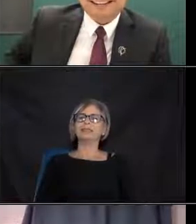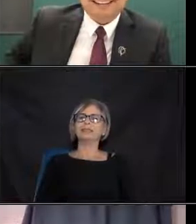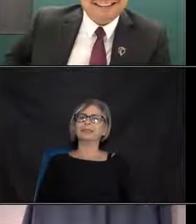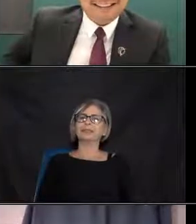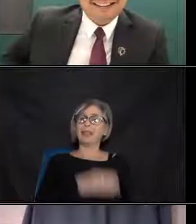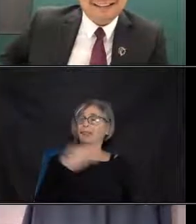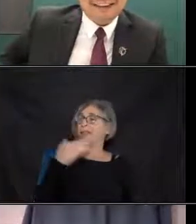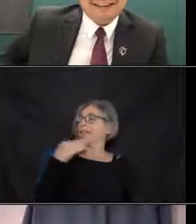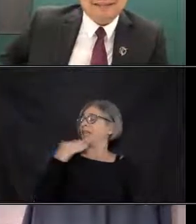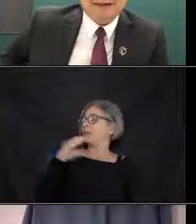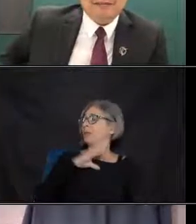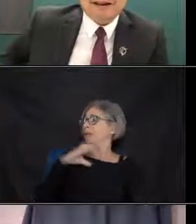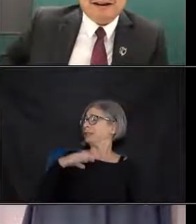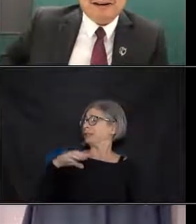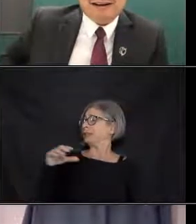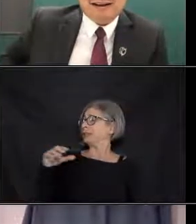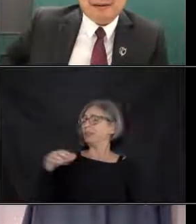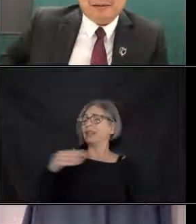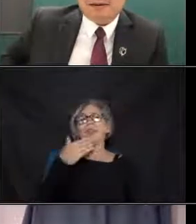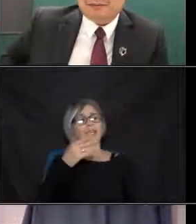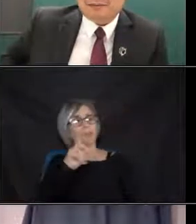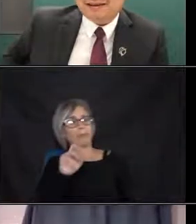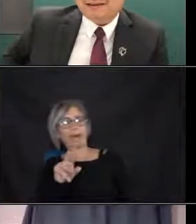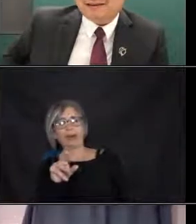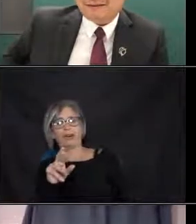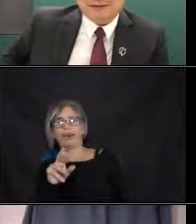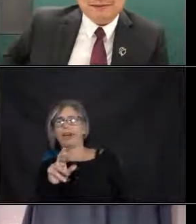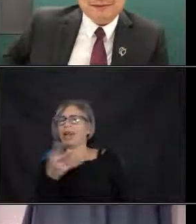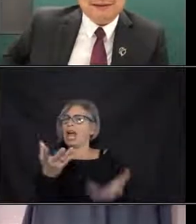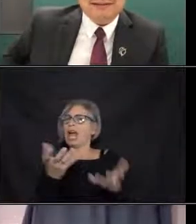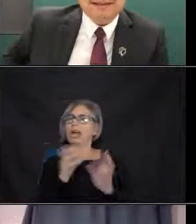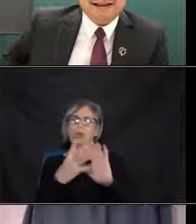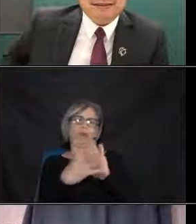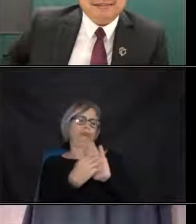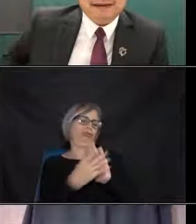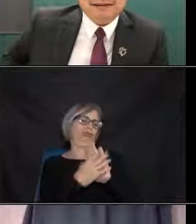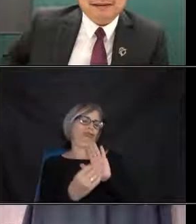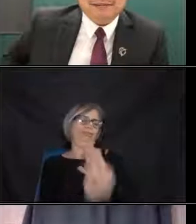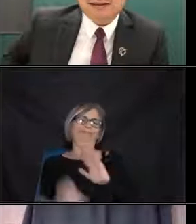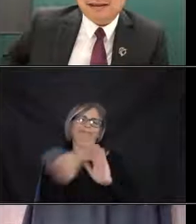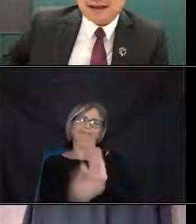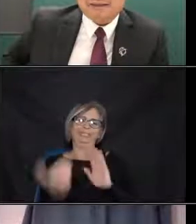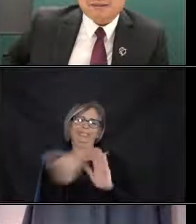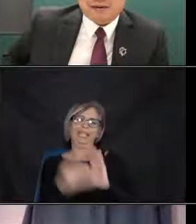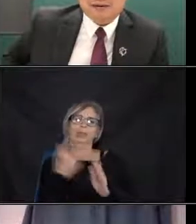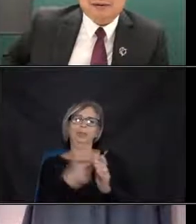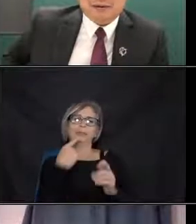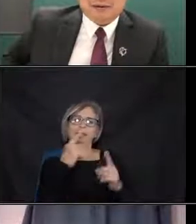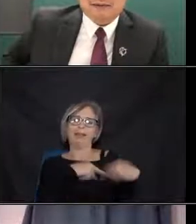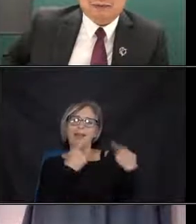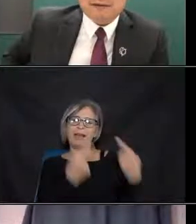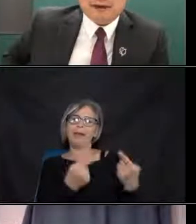Commissioner. Thank you, Mayor. I don't want to repeat everything that's already been said, but I've spoken to Lori. We've had